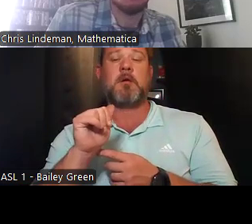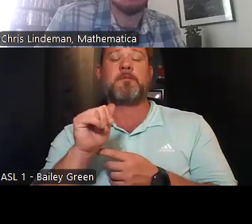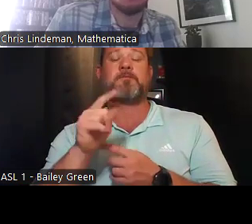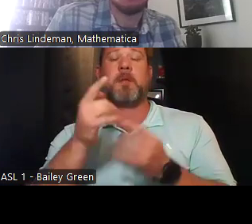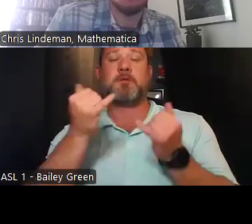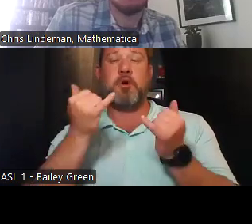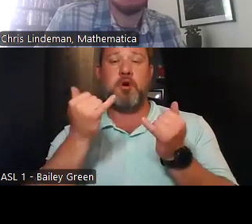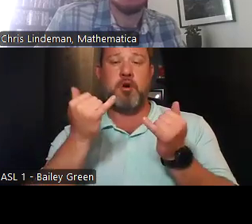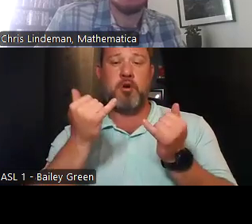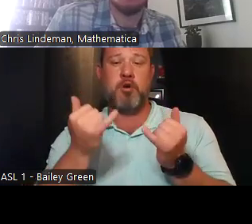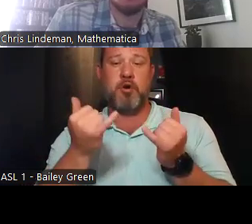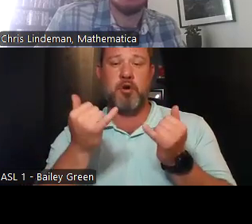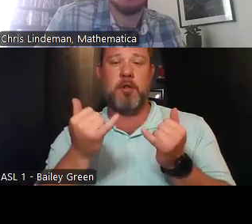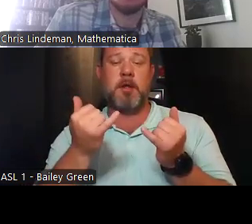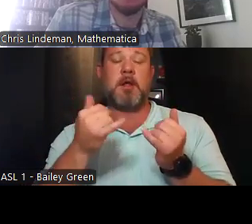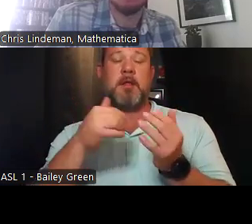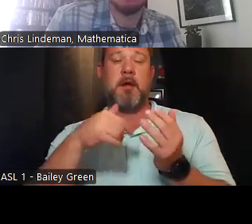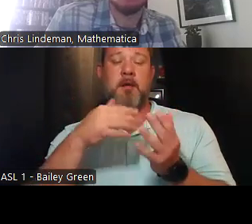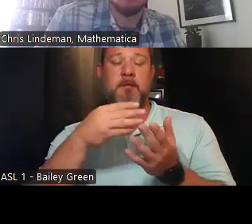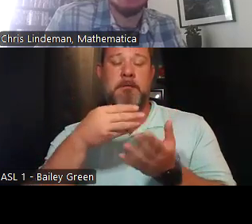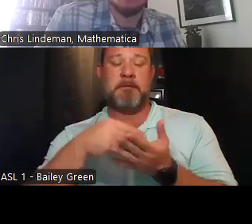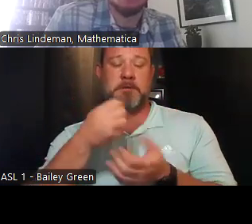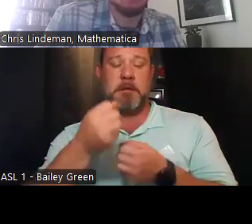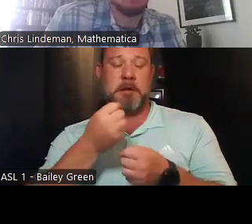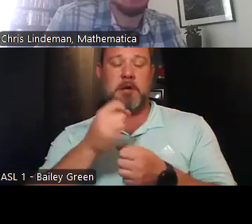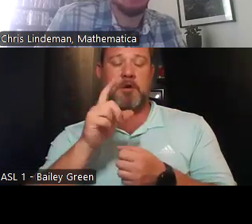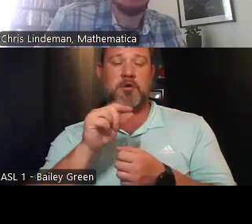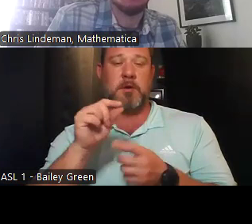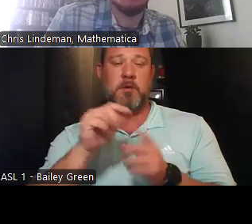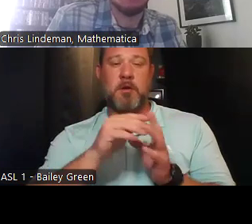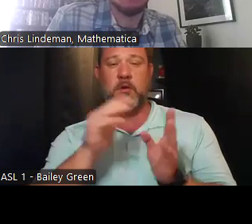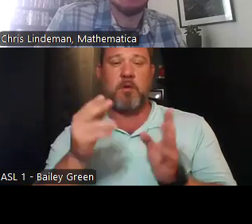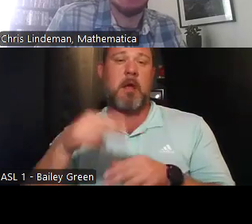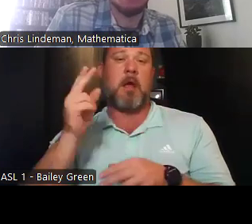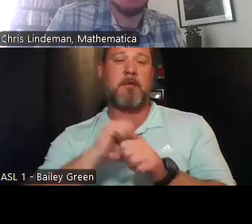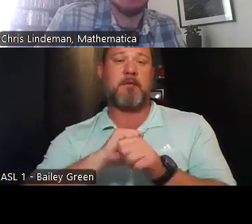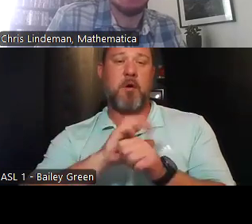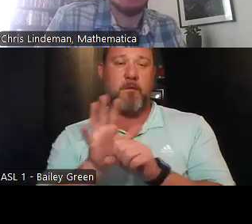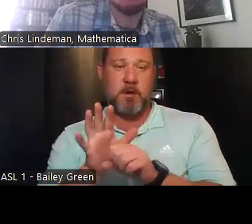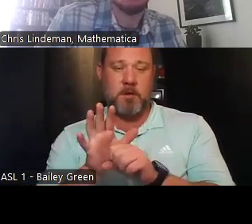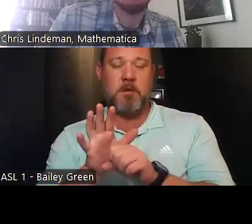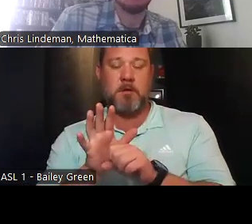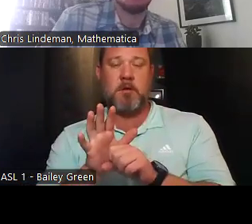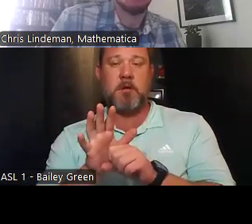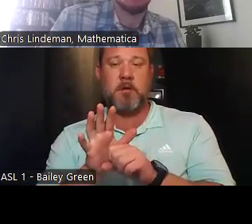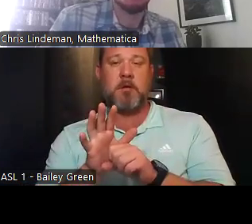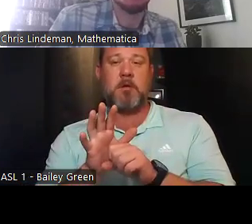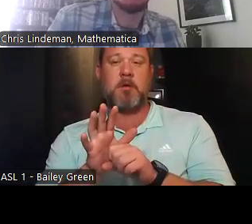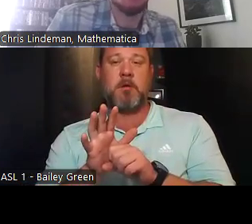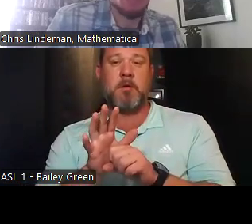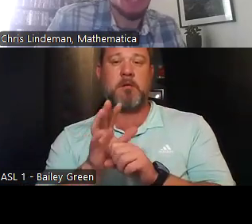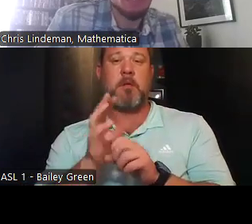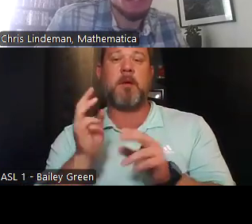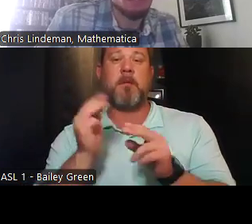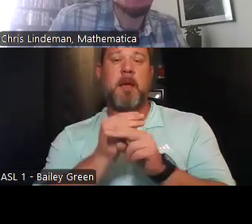in the tool from fiscal year 2020, during the height of the COVID-19 pandemic, Mathematica recently